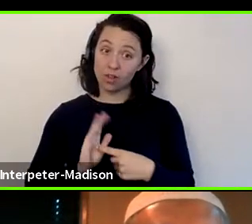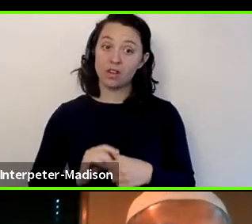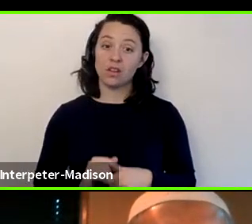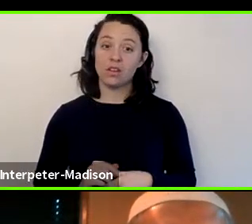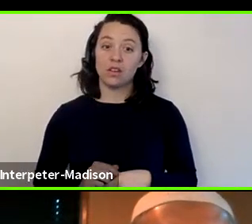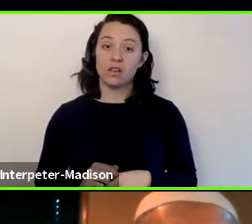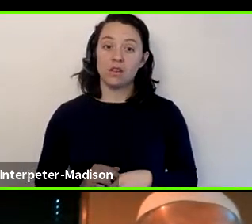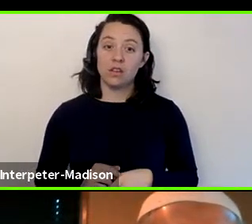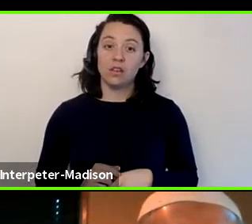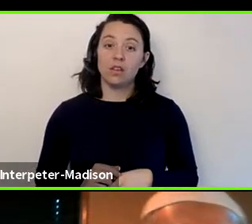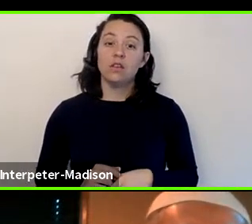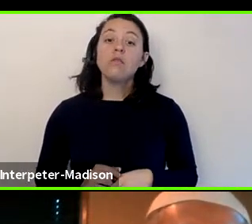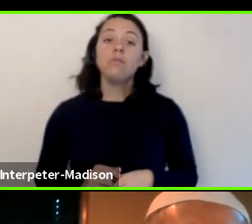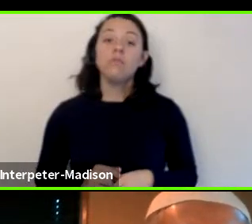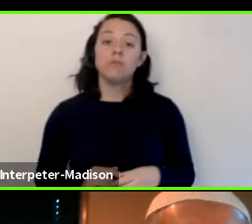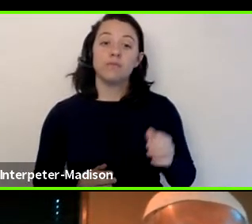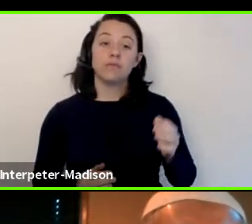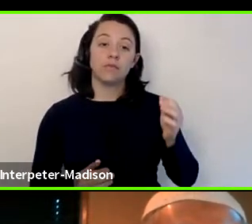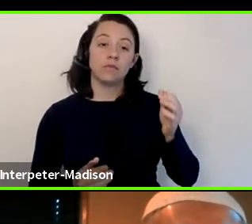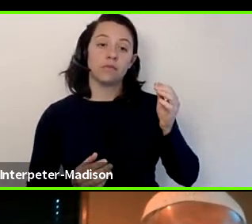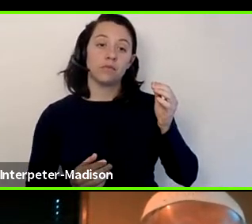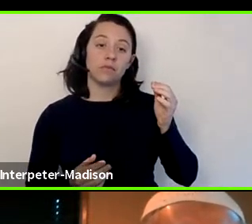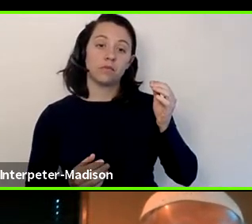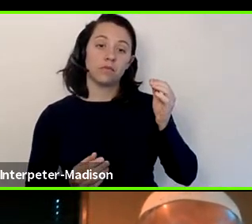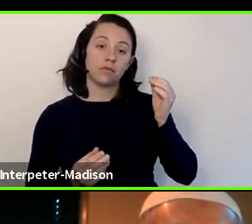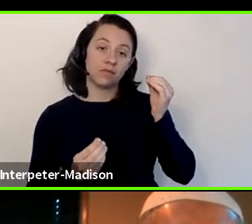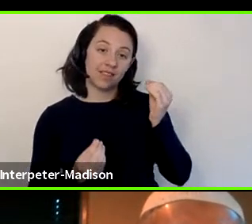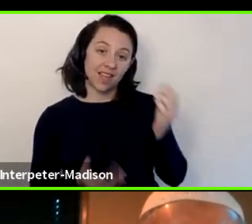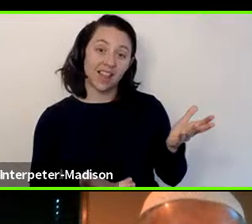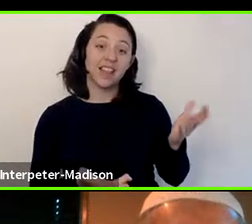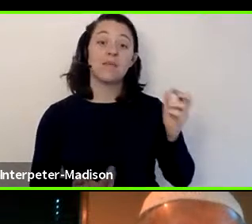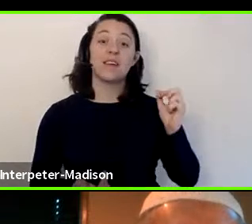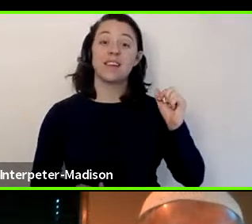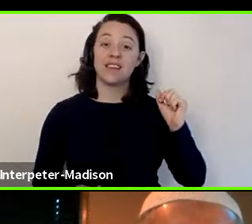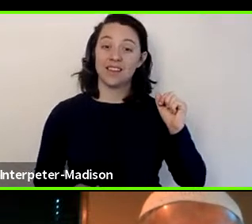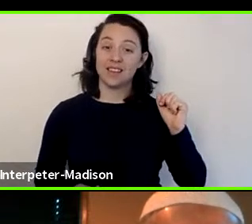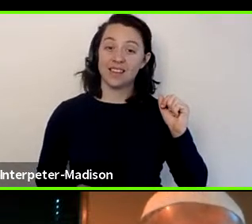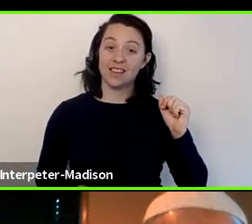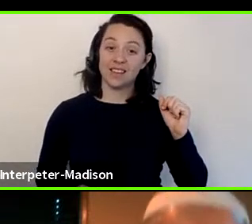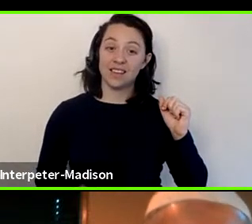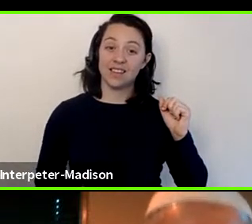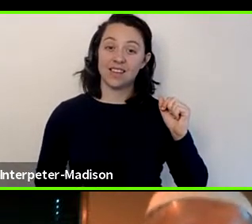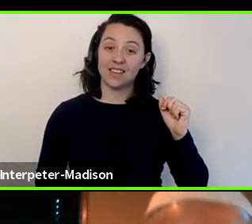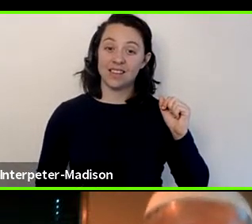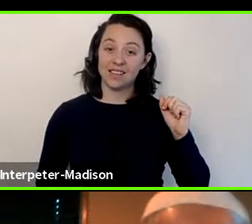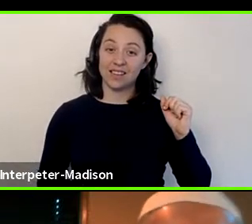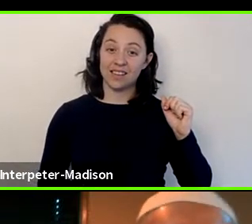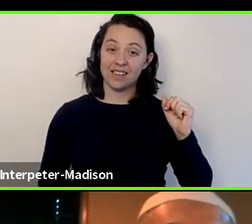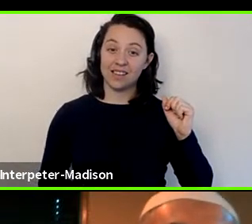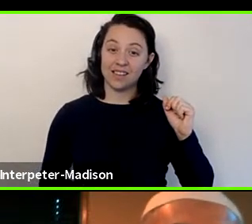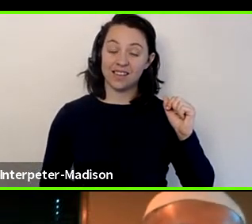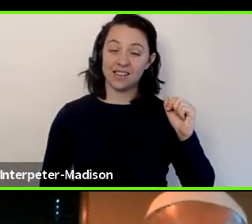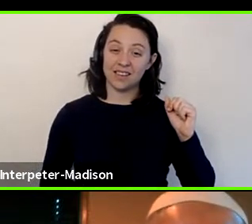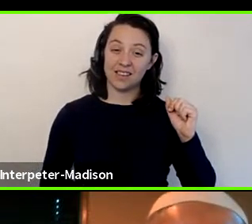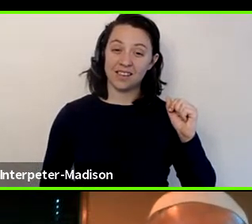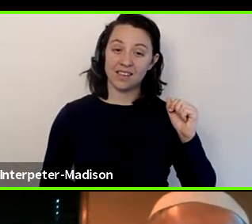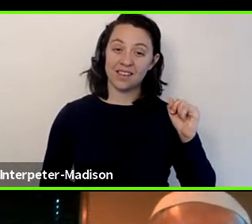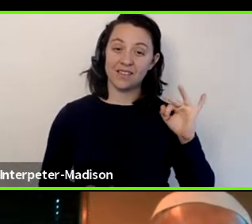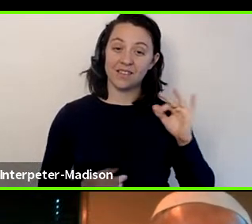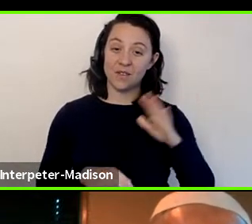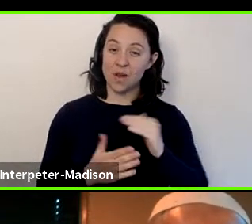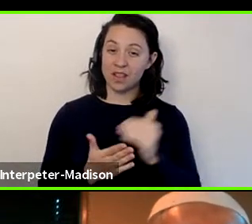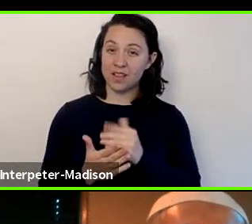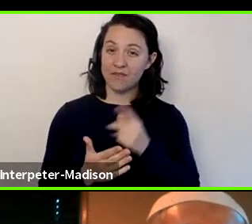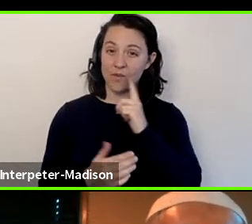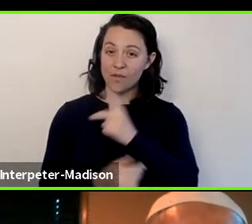your imam got the vaccine, you have to go and get it. Otherwise, you will not be allowed. And actually, that's